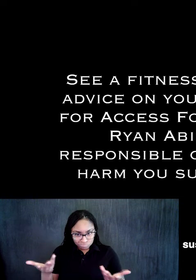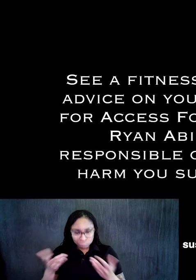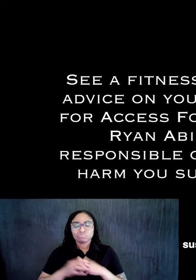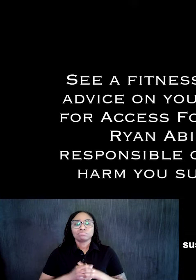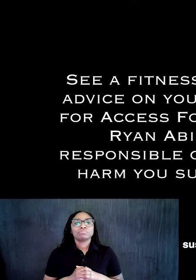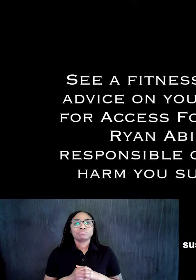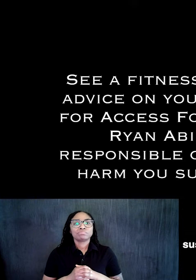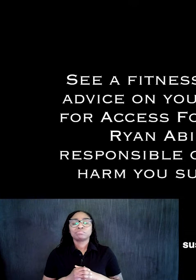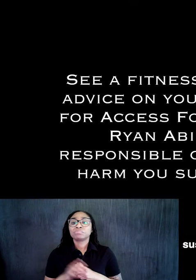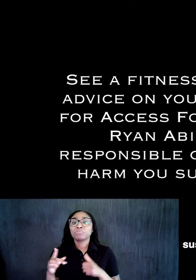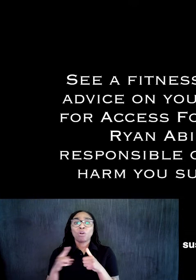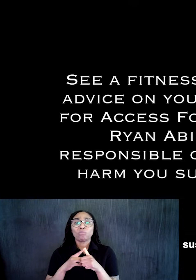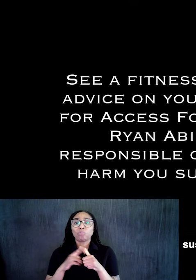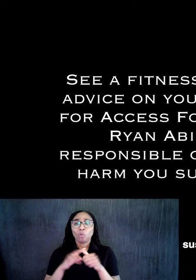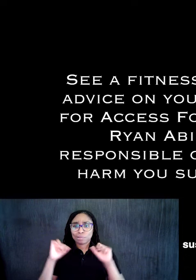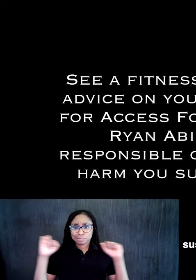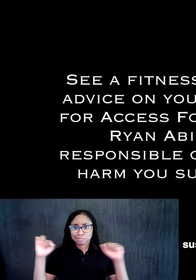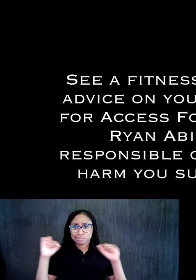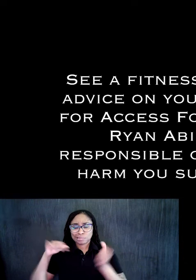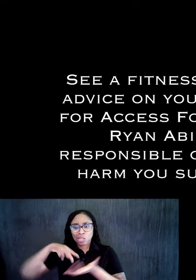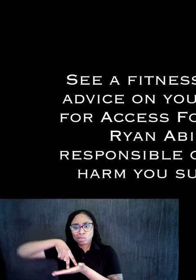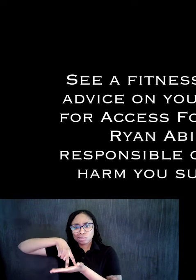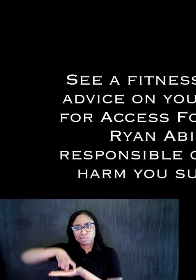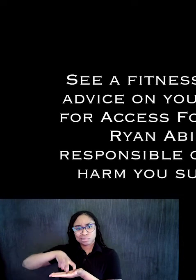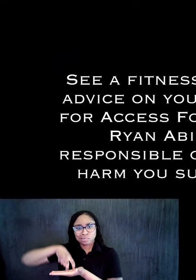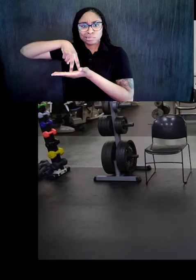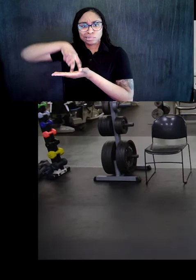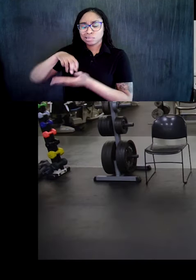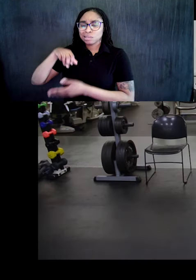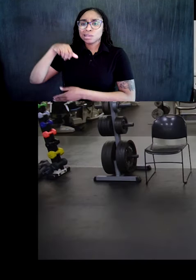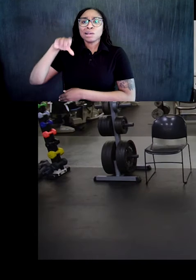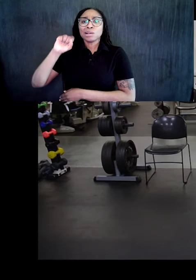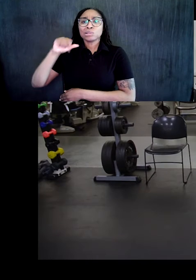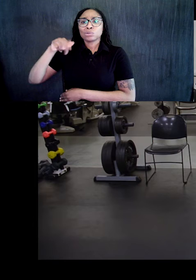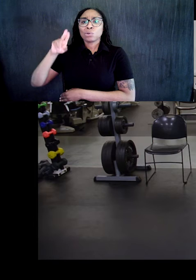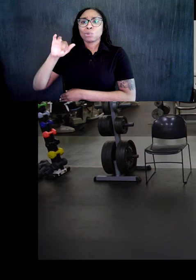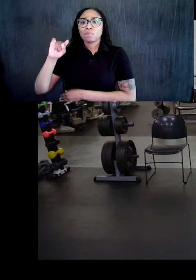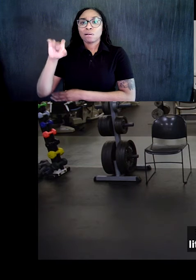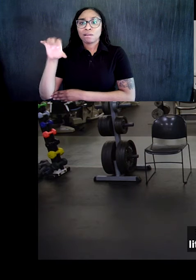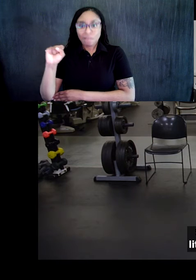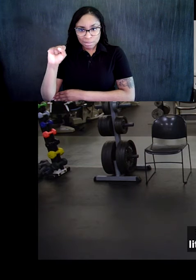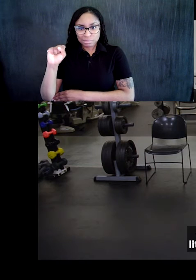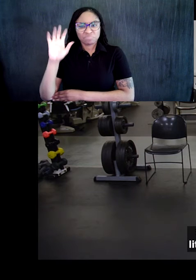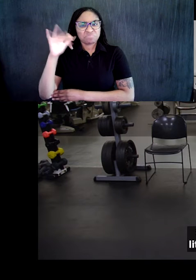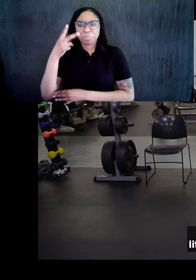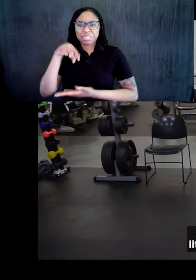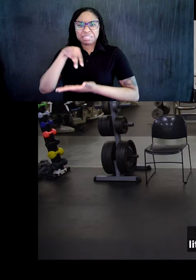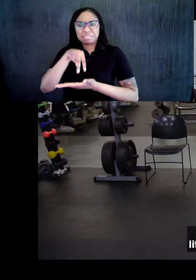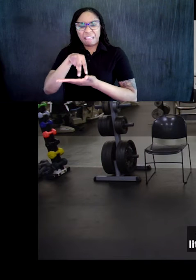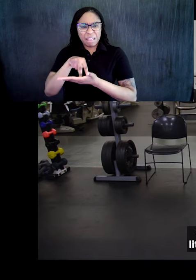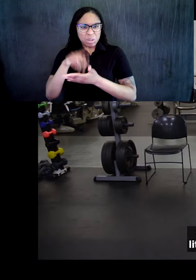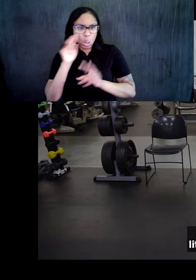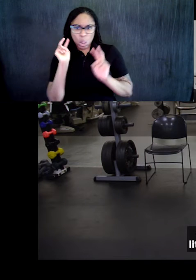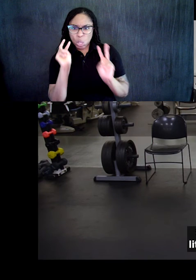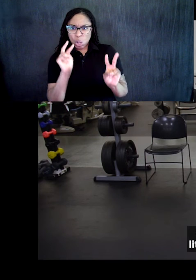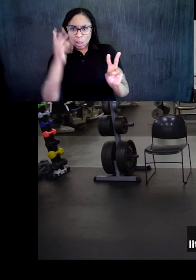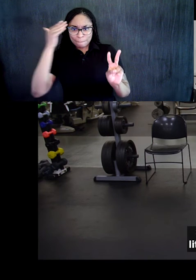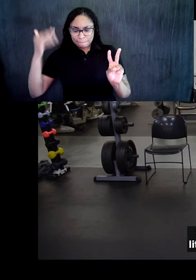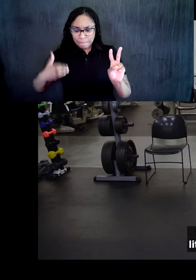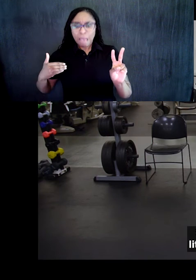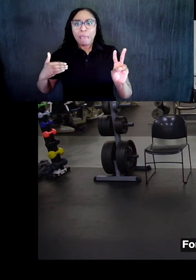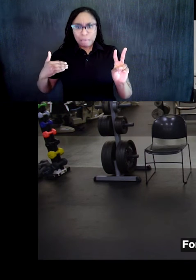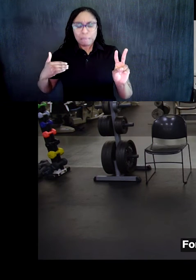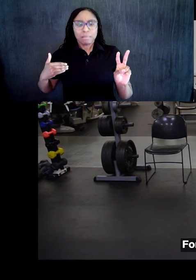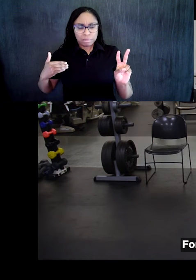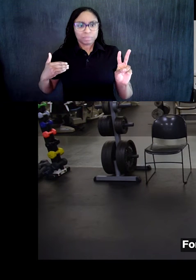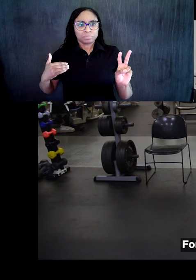any injury or harm you sustain as a result of this video. Hi everyone, so today we're going to do a little bit of work with the legs.